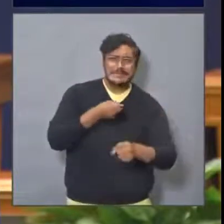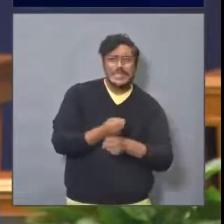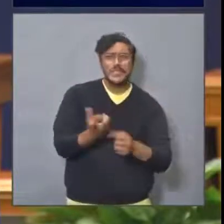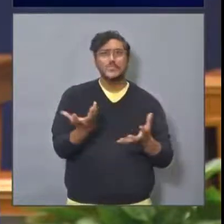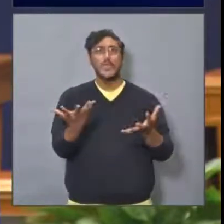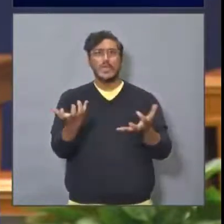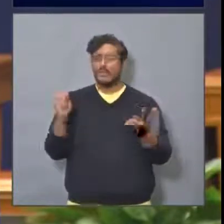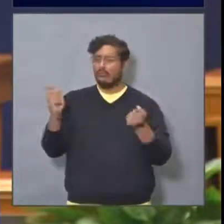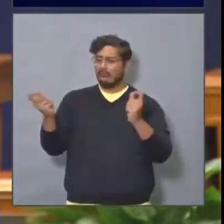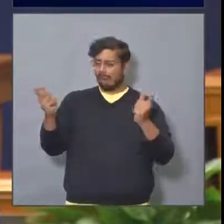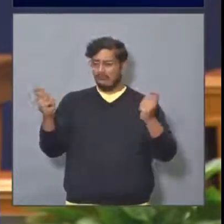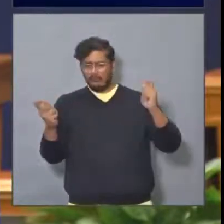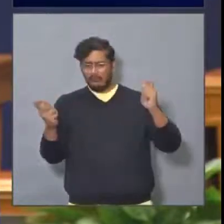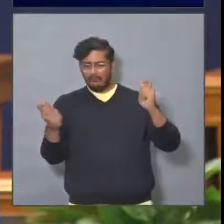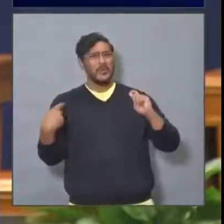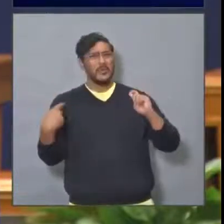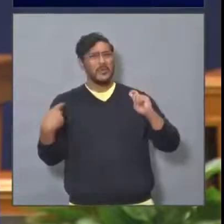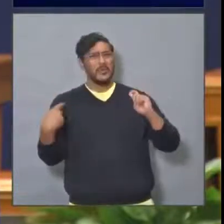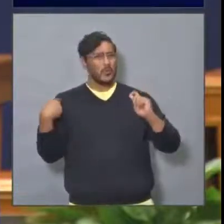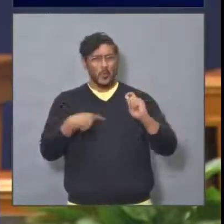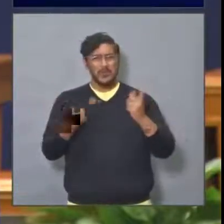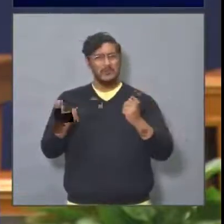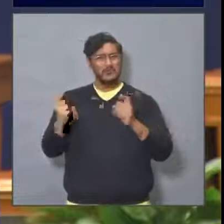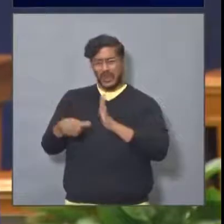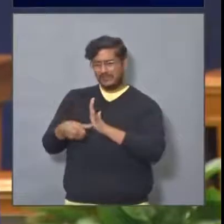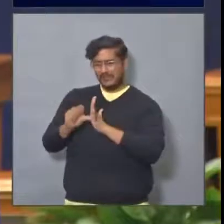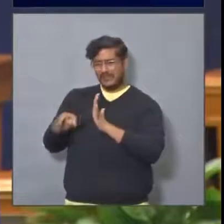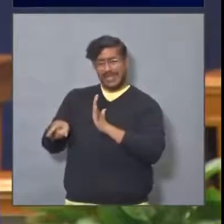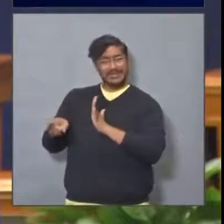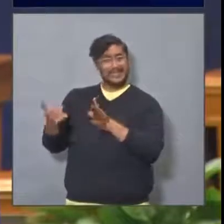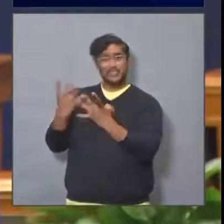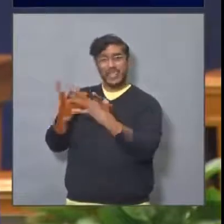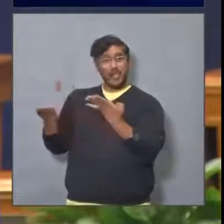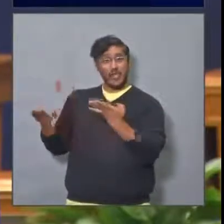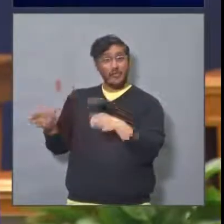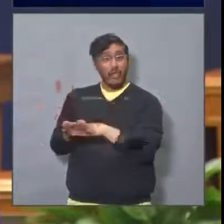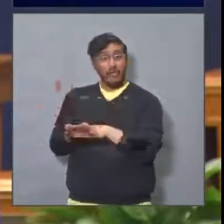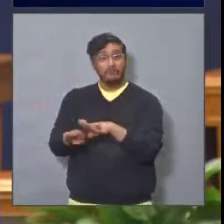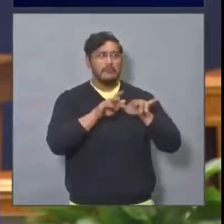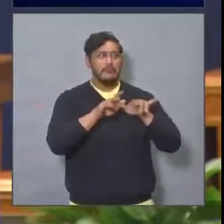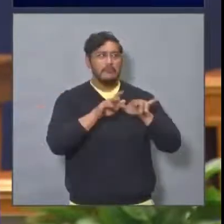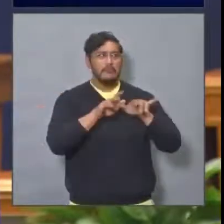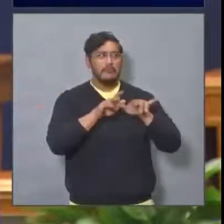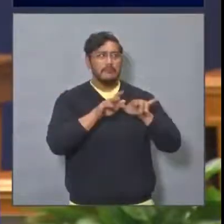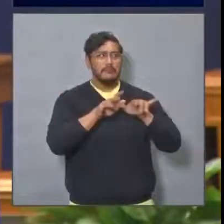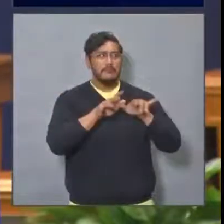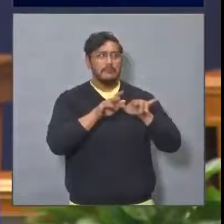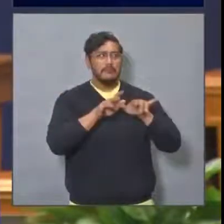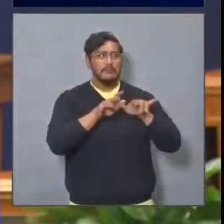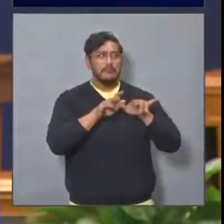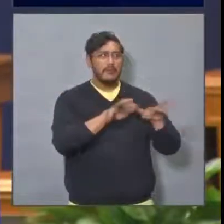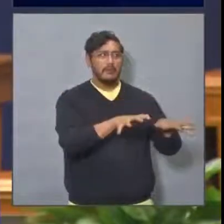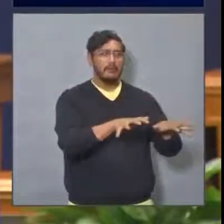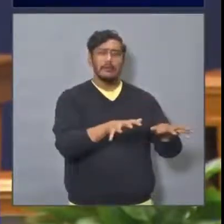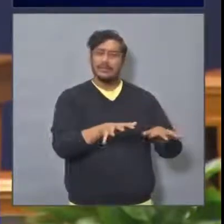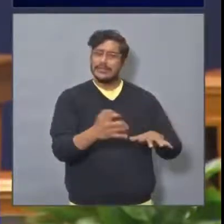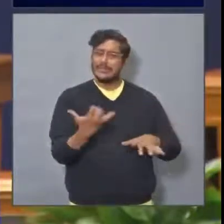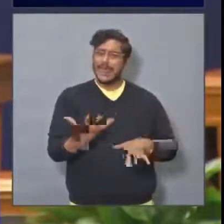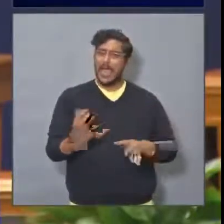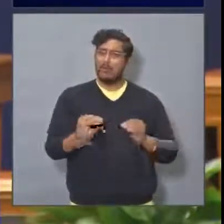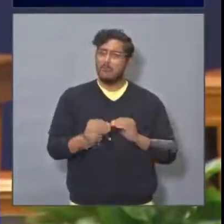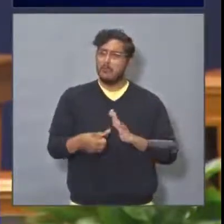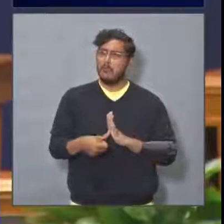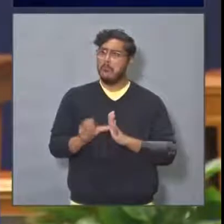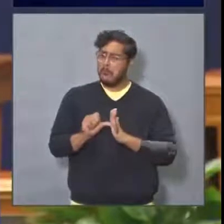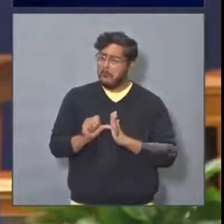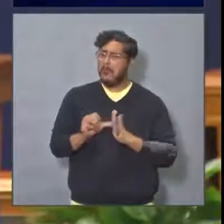need to close this jail, and the COVID-19 pandemic has not only magnified but also reaffirmed the need to